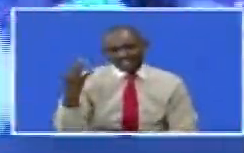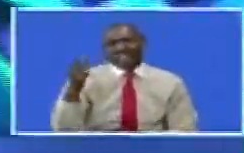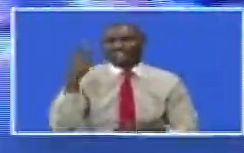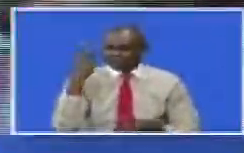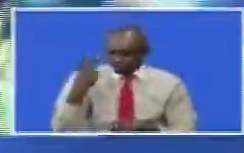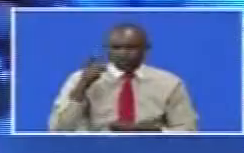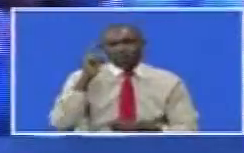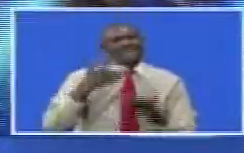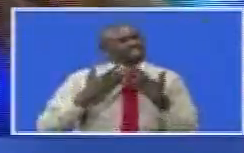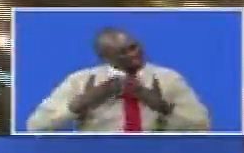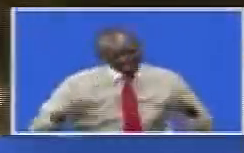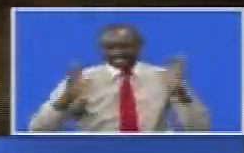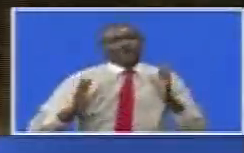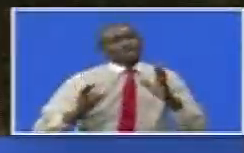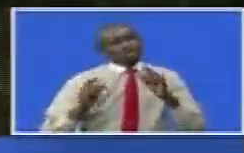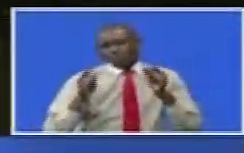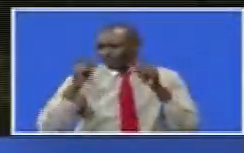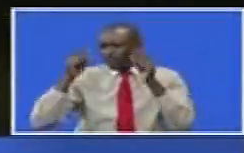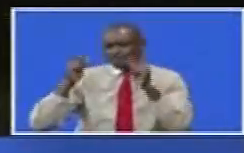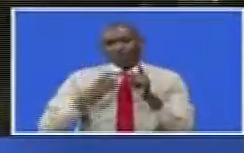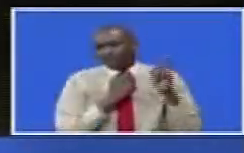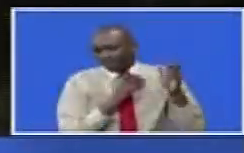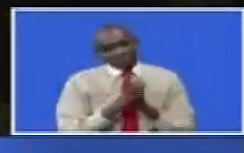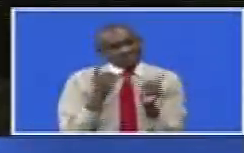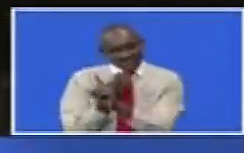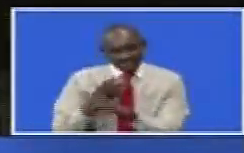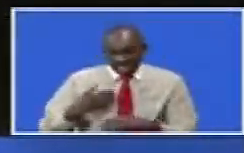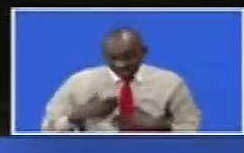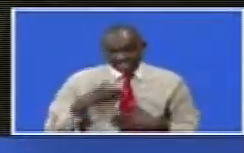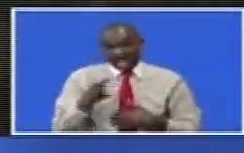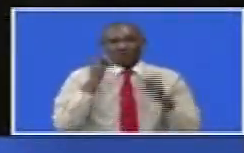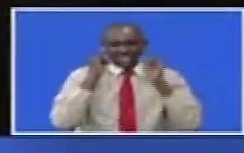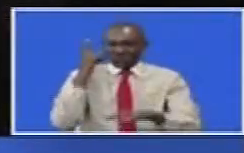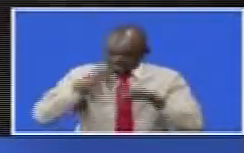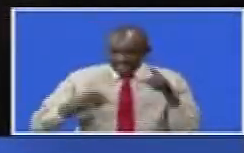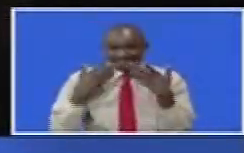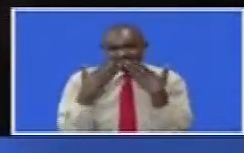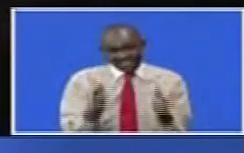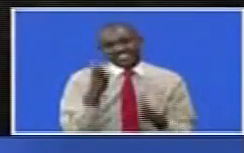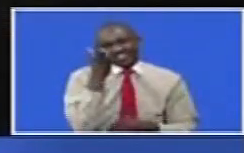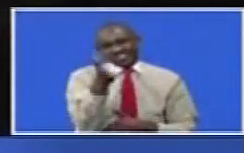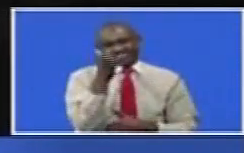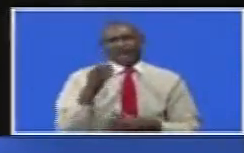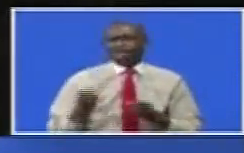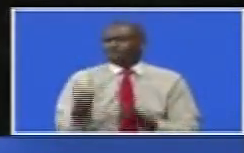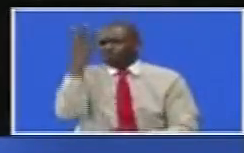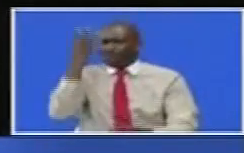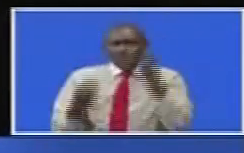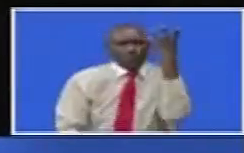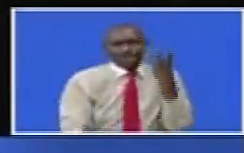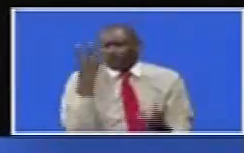End of 2015, come in 2016. A dawn of a new year is marked with spectacular